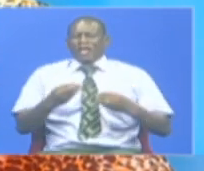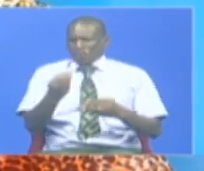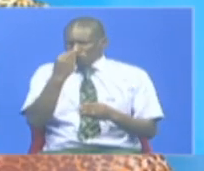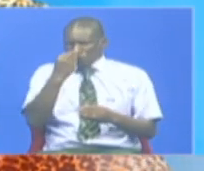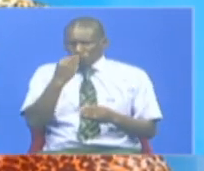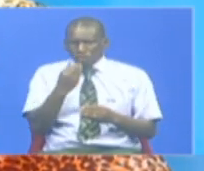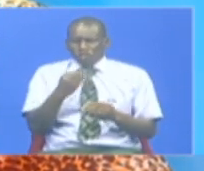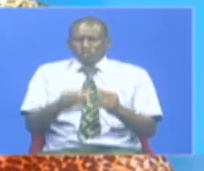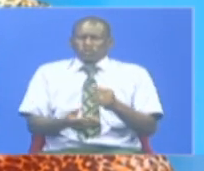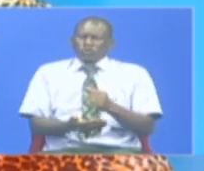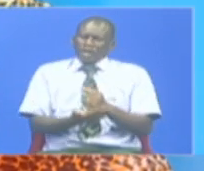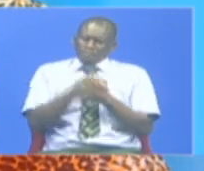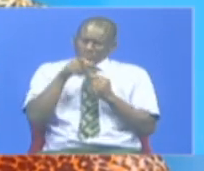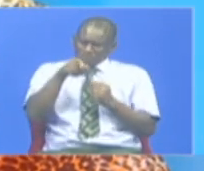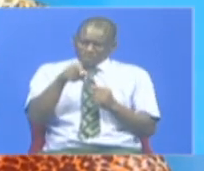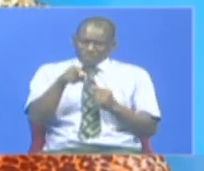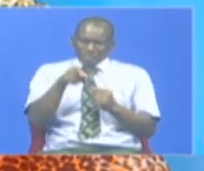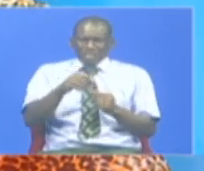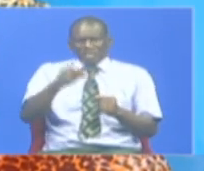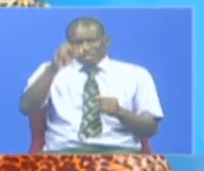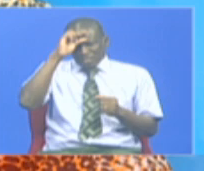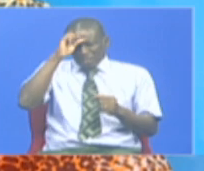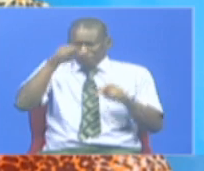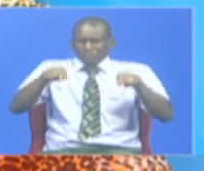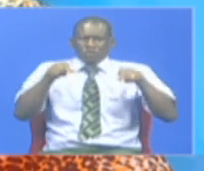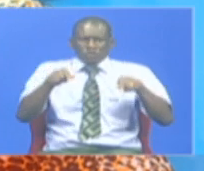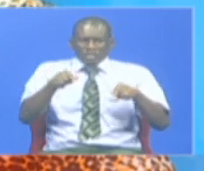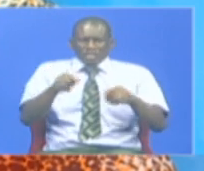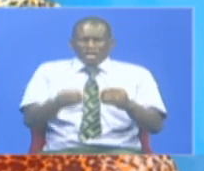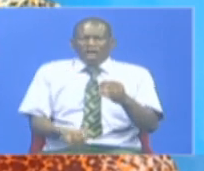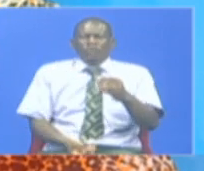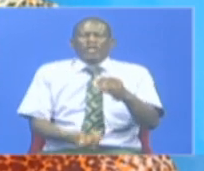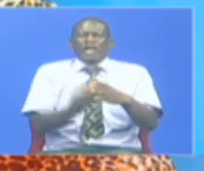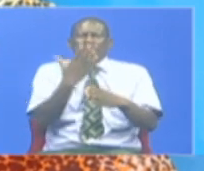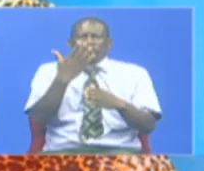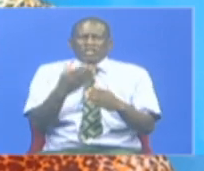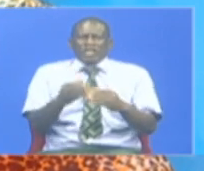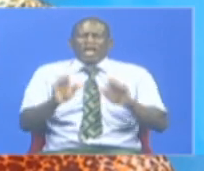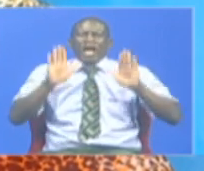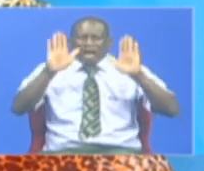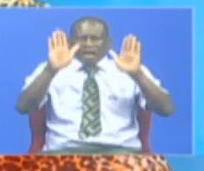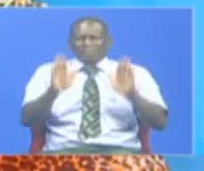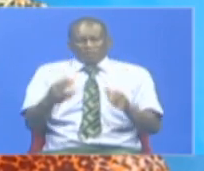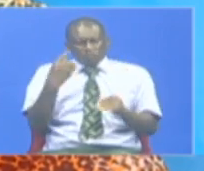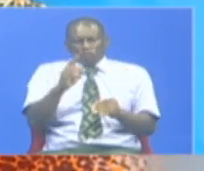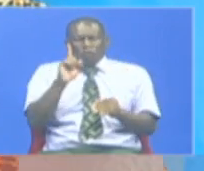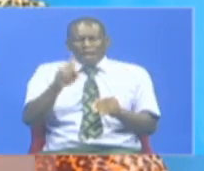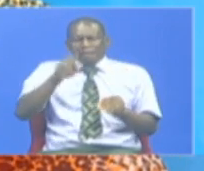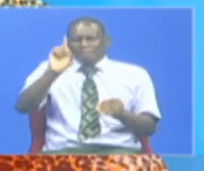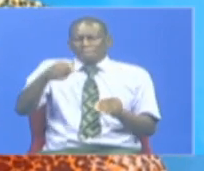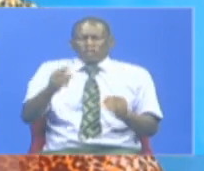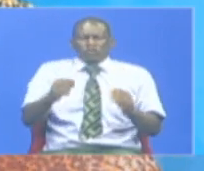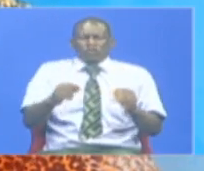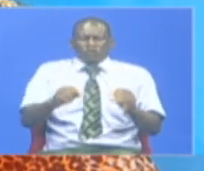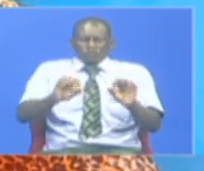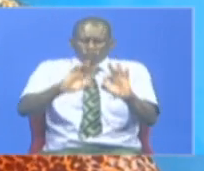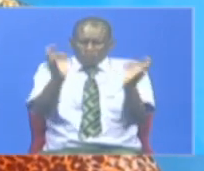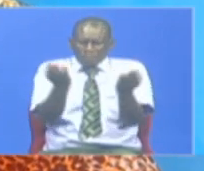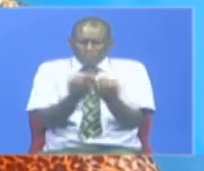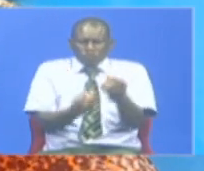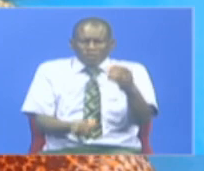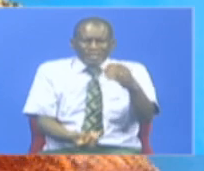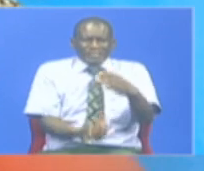To facilitate this, the government today is launching a campaign for 1 million households to